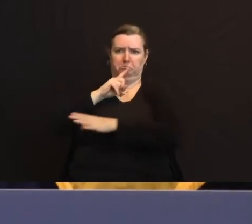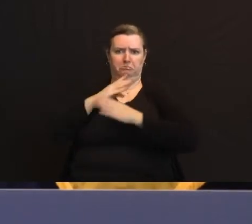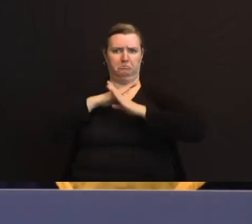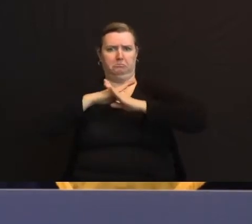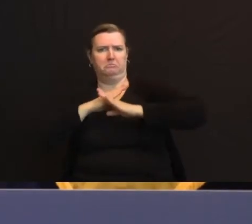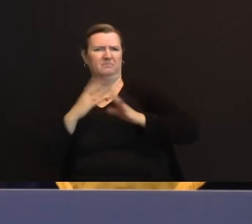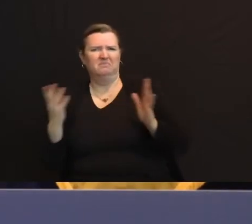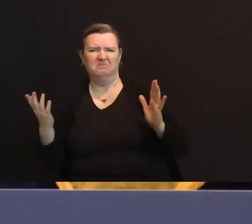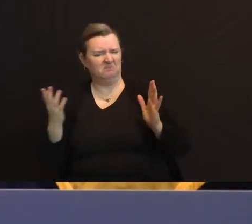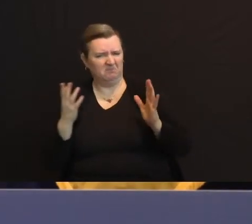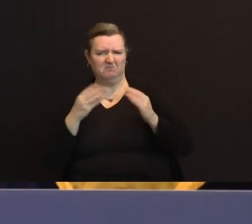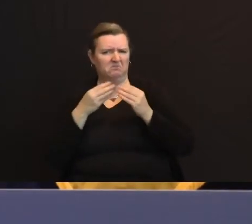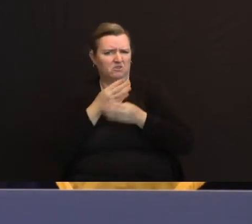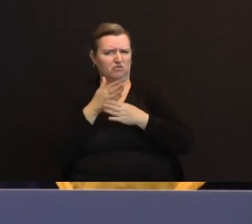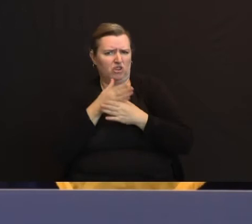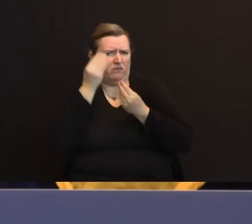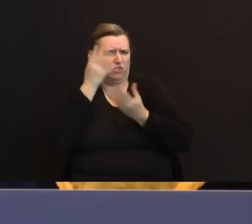suggest otherwise.